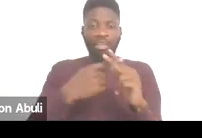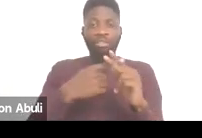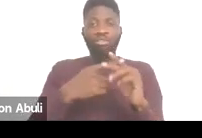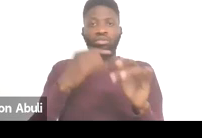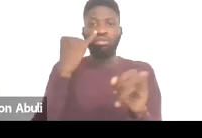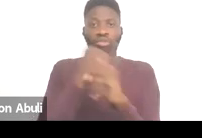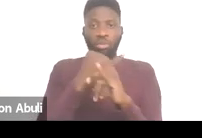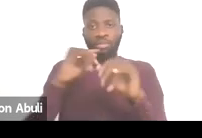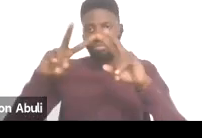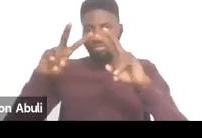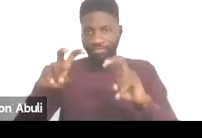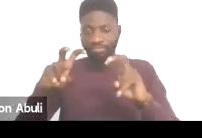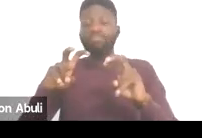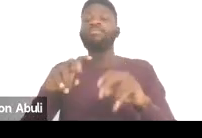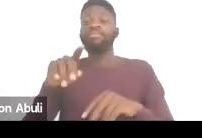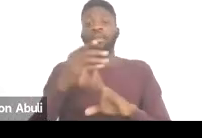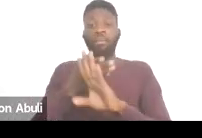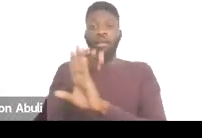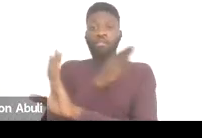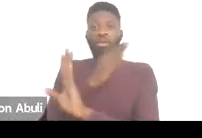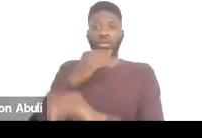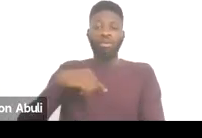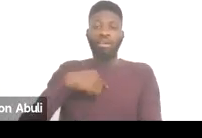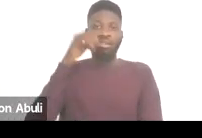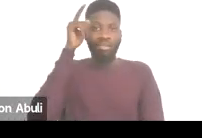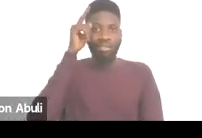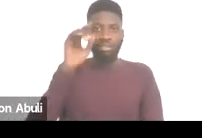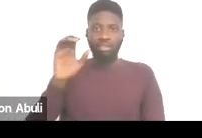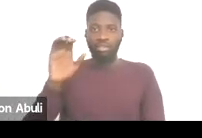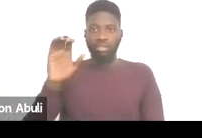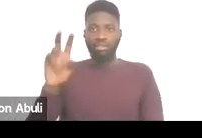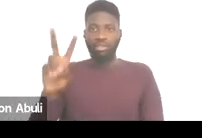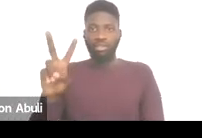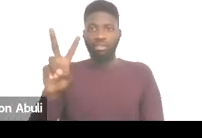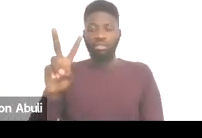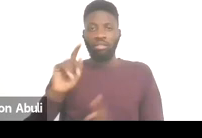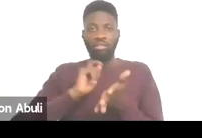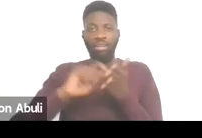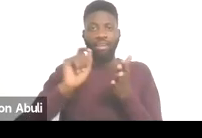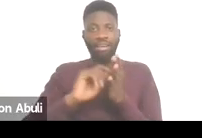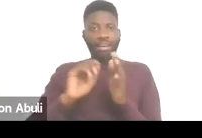be writing our CVs or presenting our CVs, we need to understand